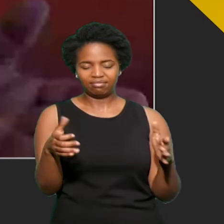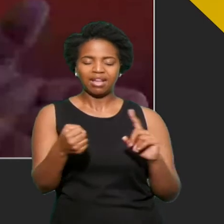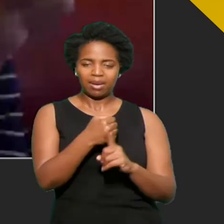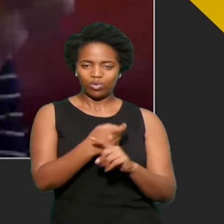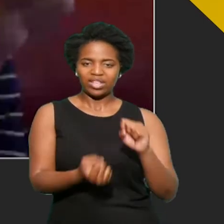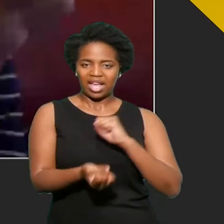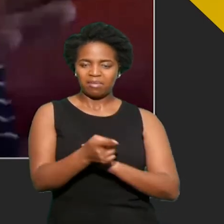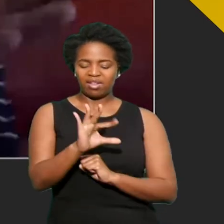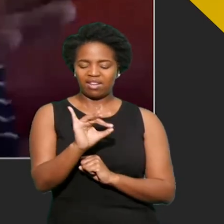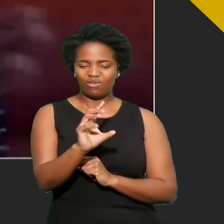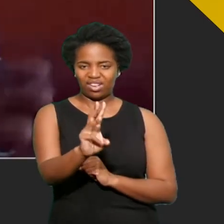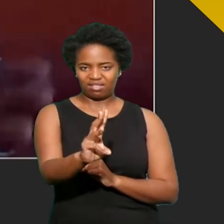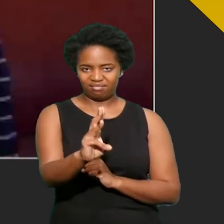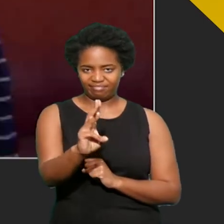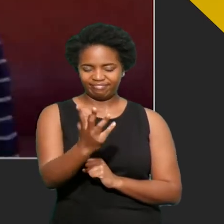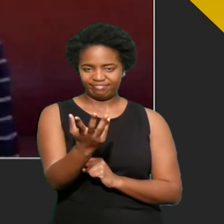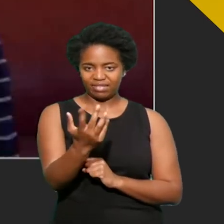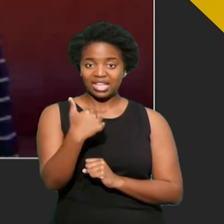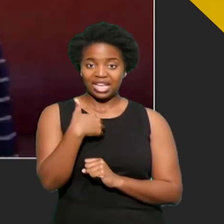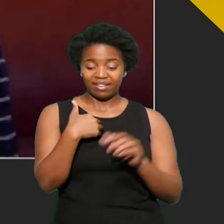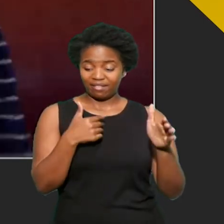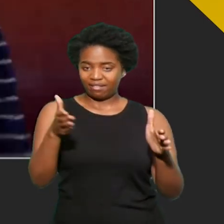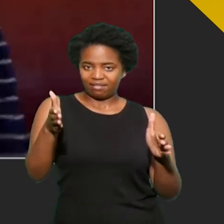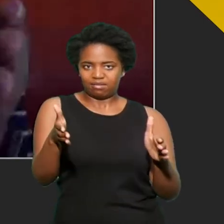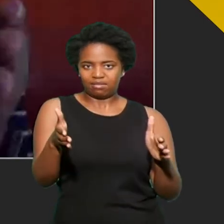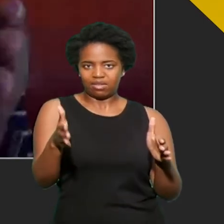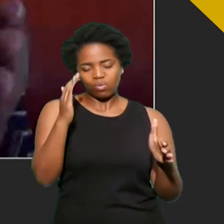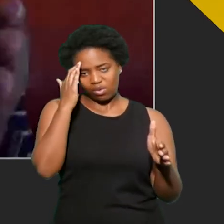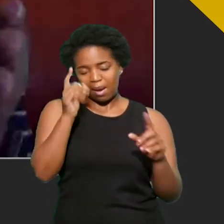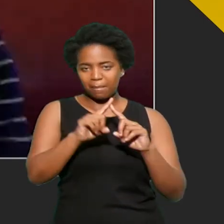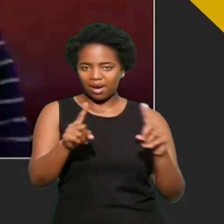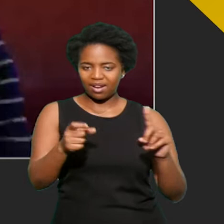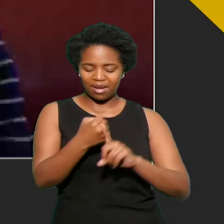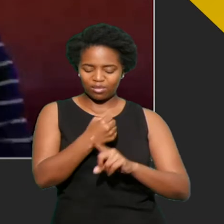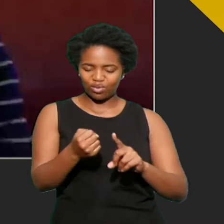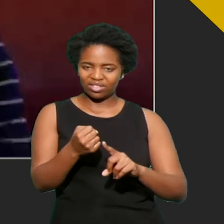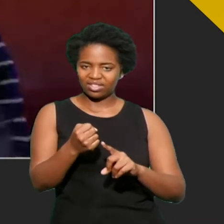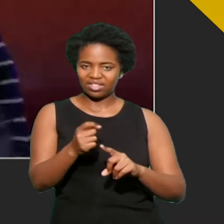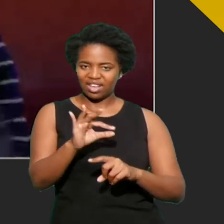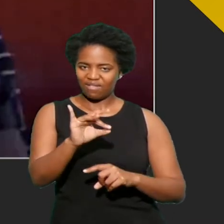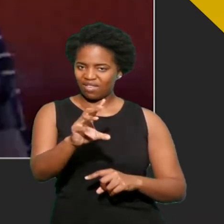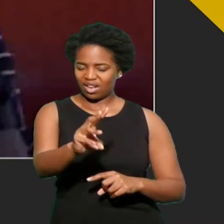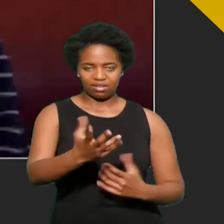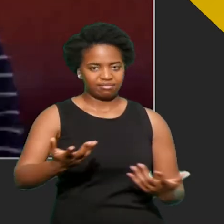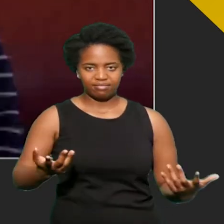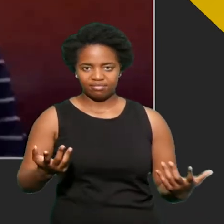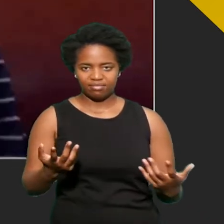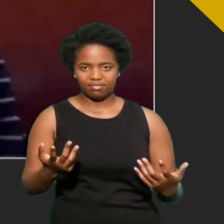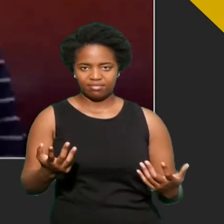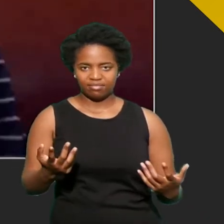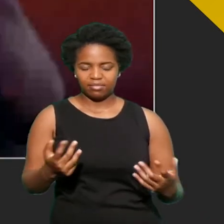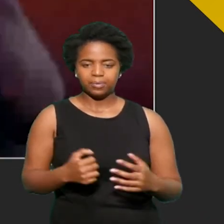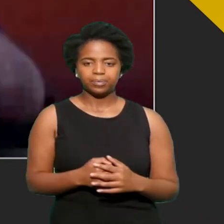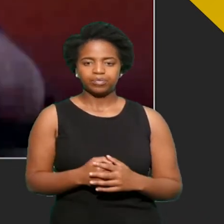At least we know it's contained. But it doesn't work that way. Yeah. We just gave it that period of time.